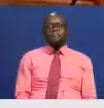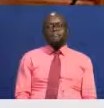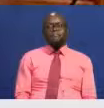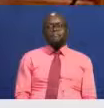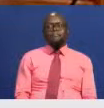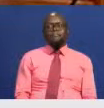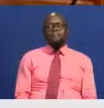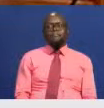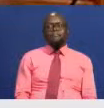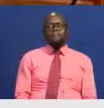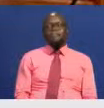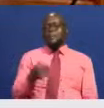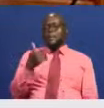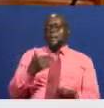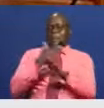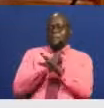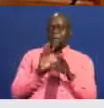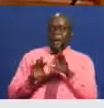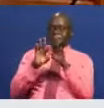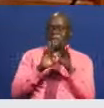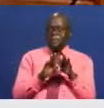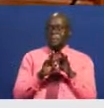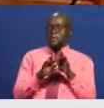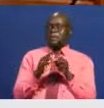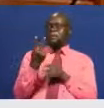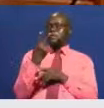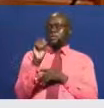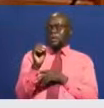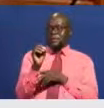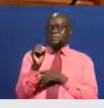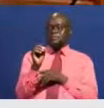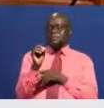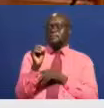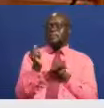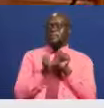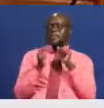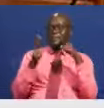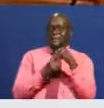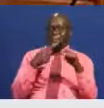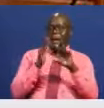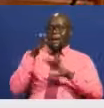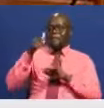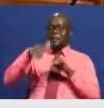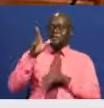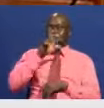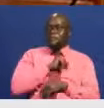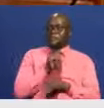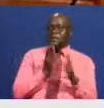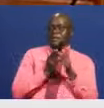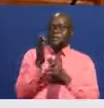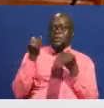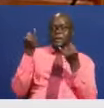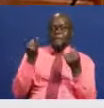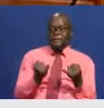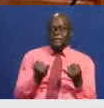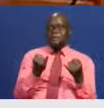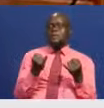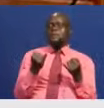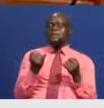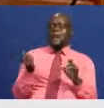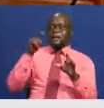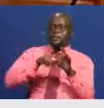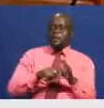I was in Azimio in the last general election, but after election, through invitation, I managed